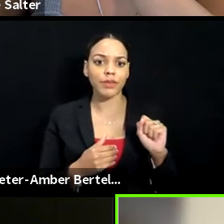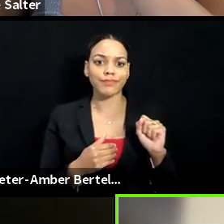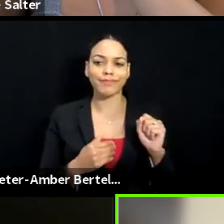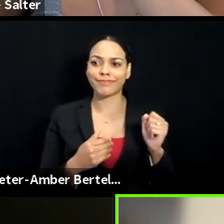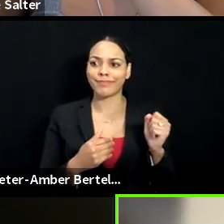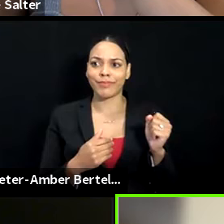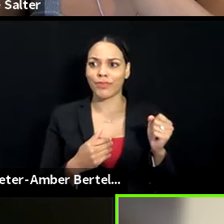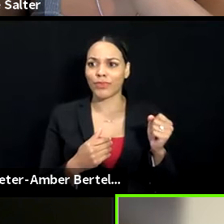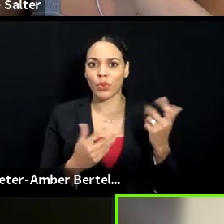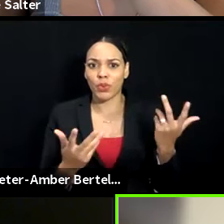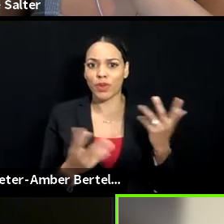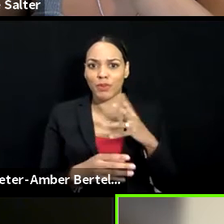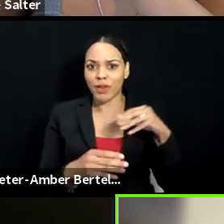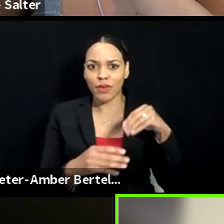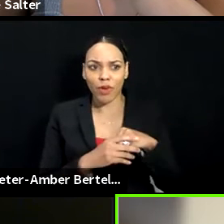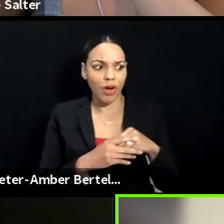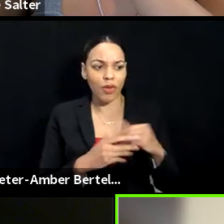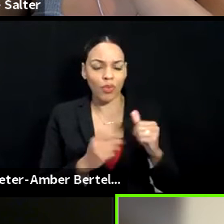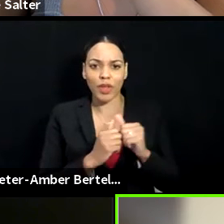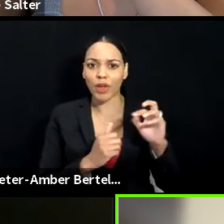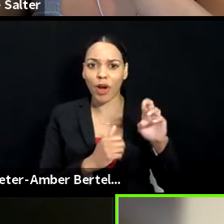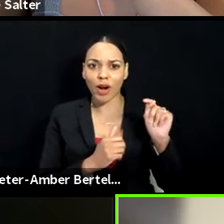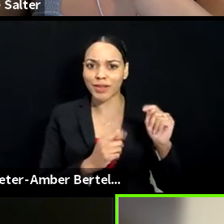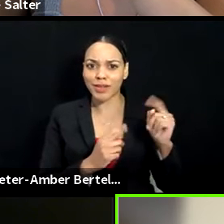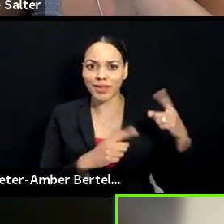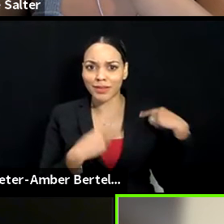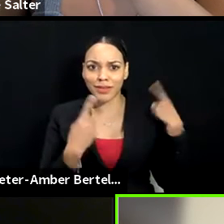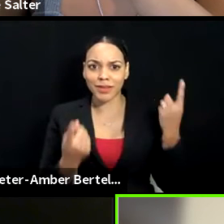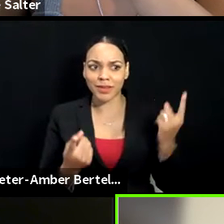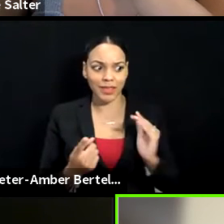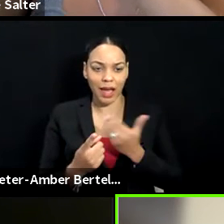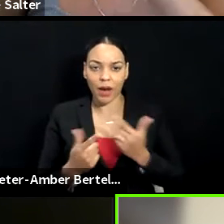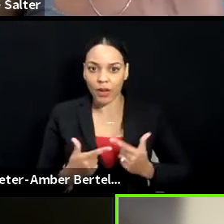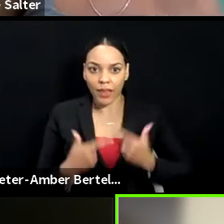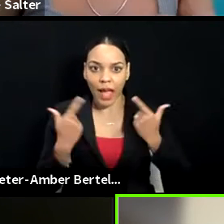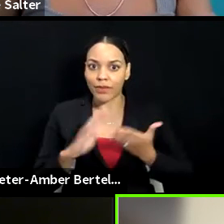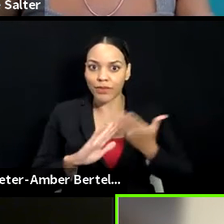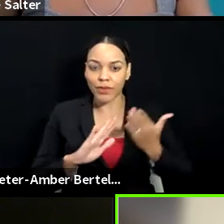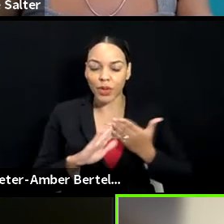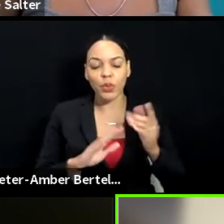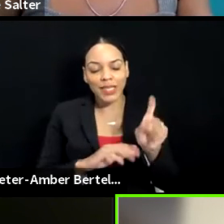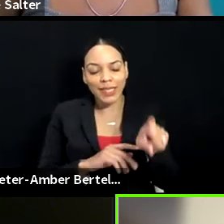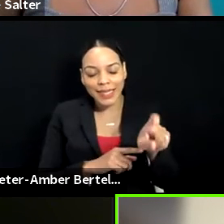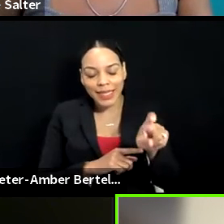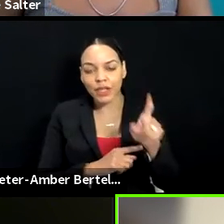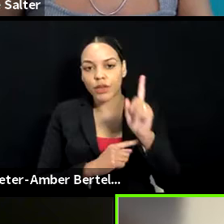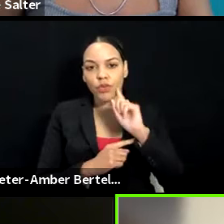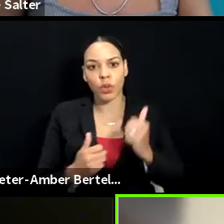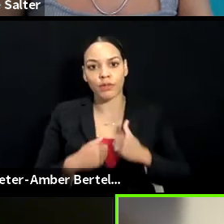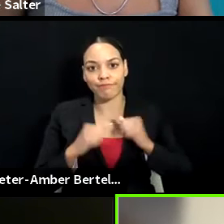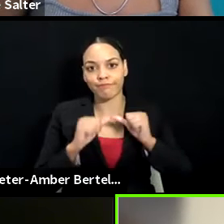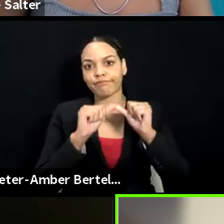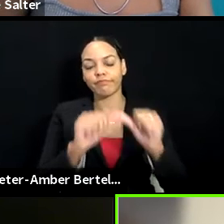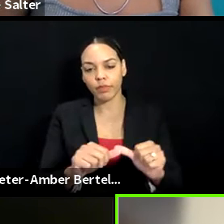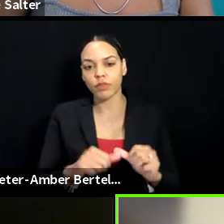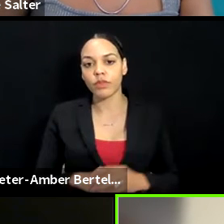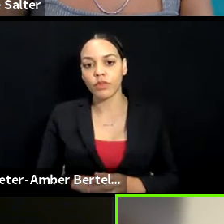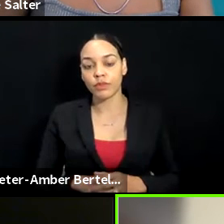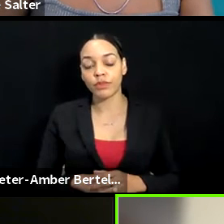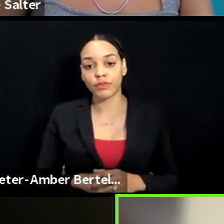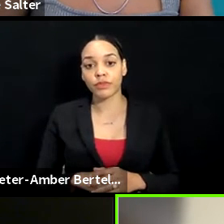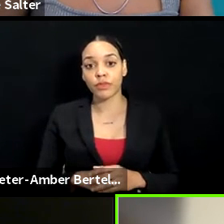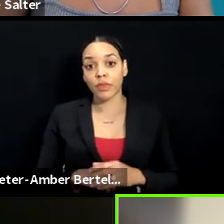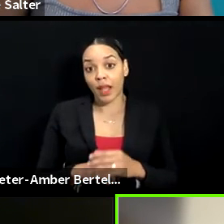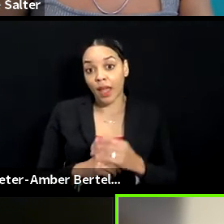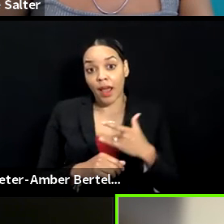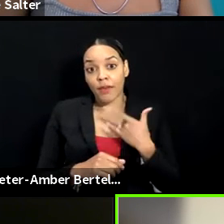time immemorial, right? It's our lifeline. And we need it to survive, literally. And everyone, I think, has a